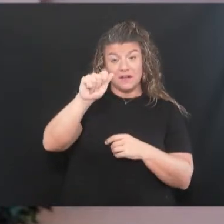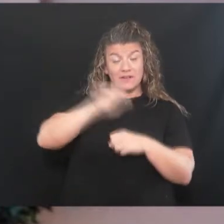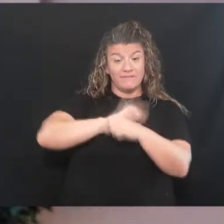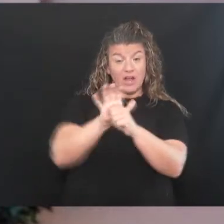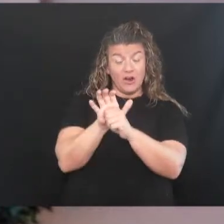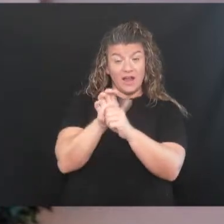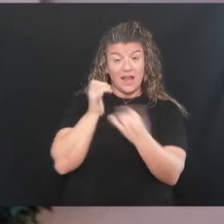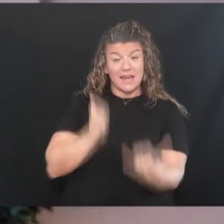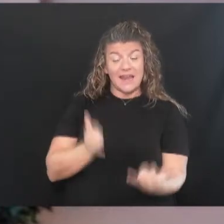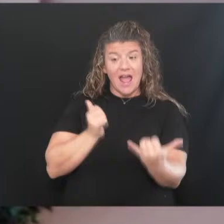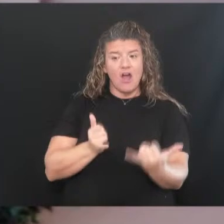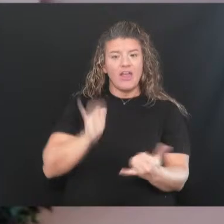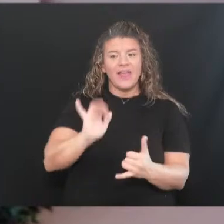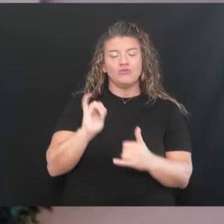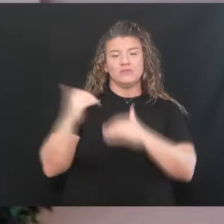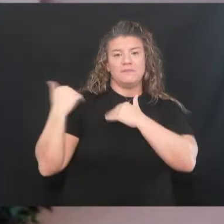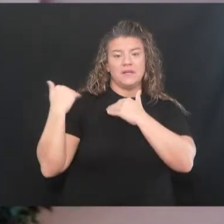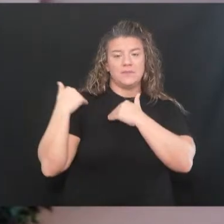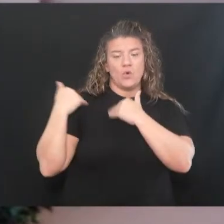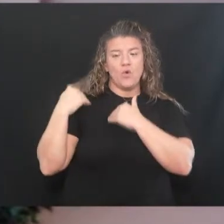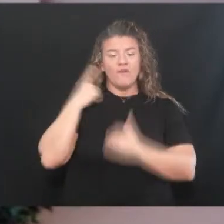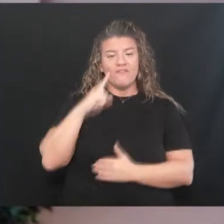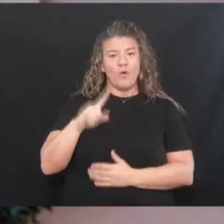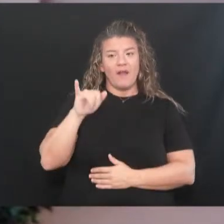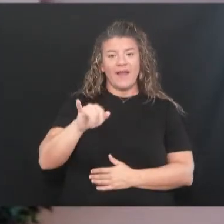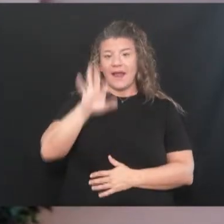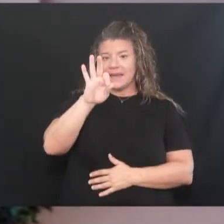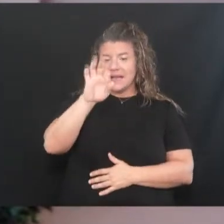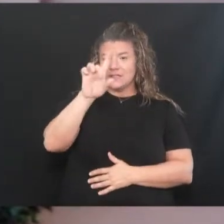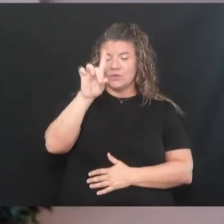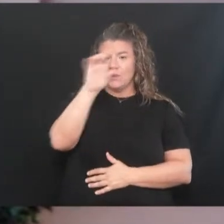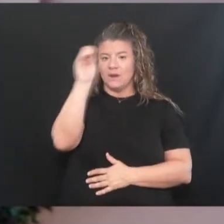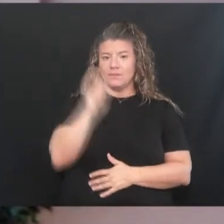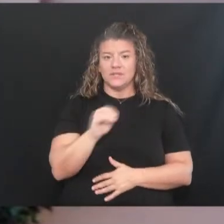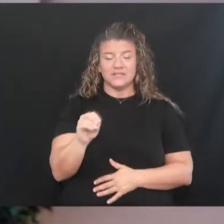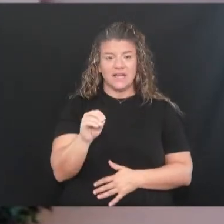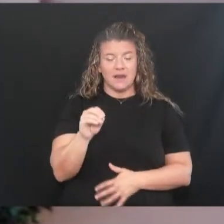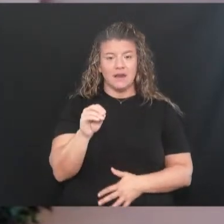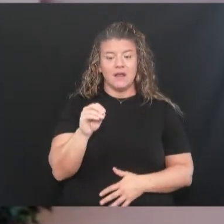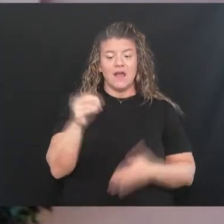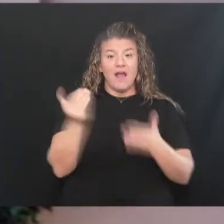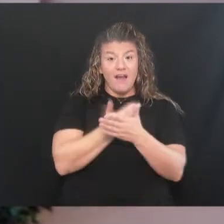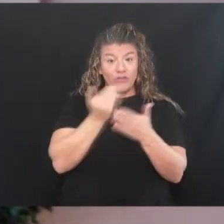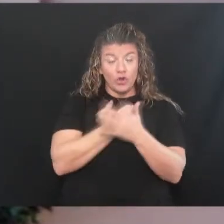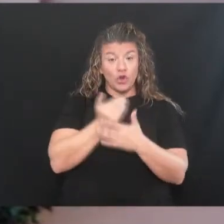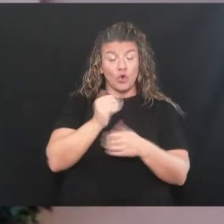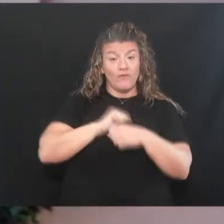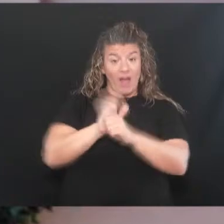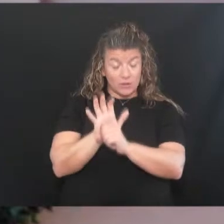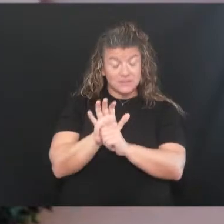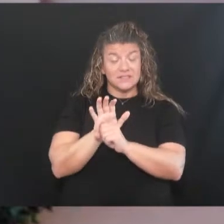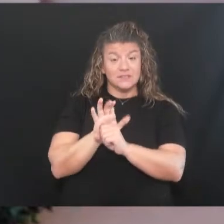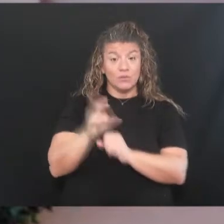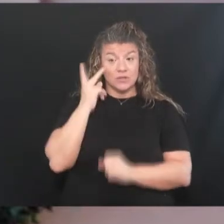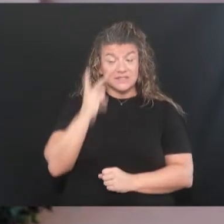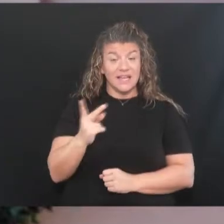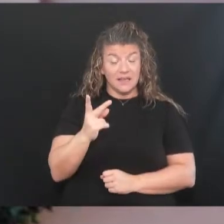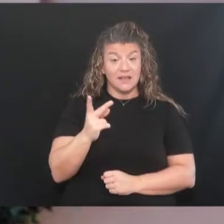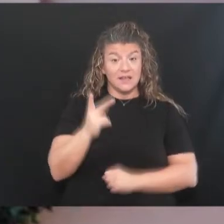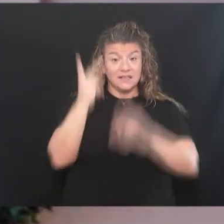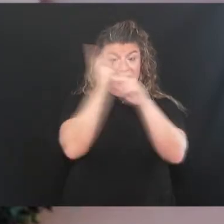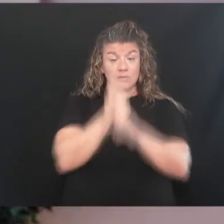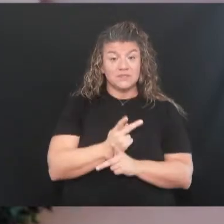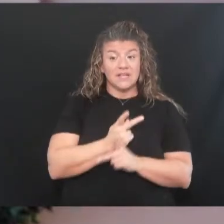that that's responsible for over 91% of the new viruses that we're sequencing.